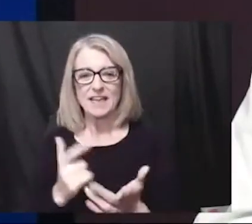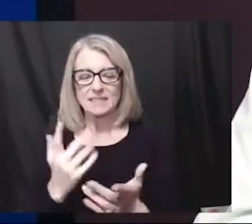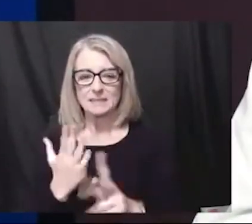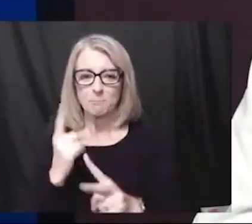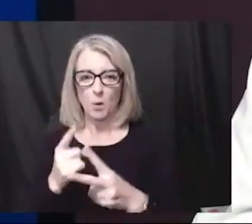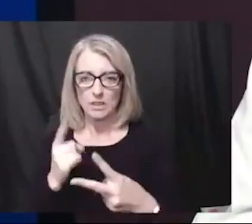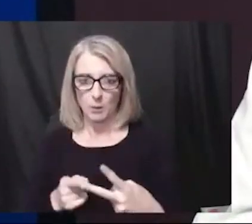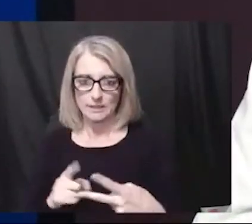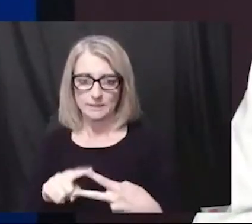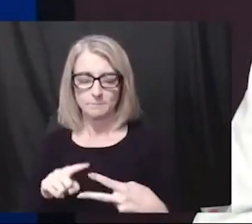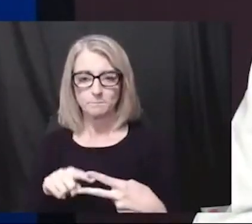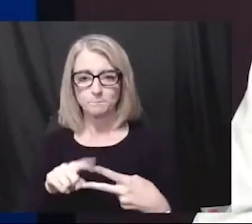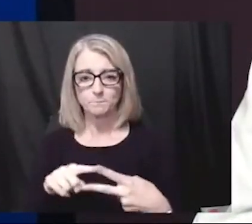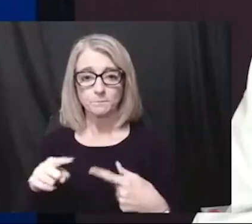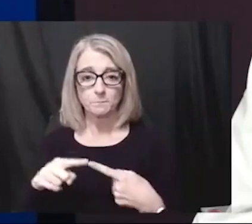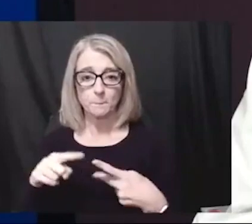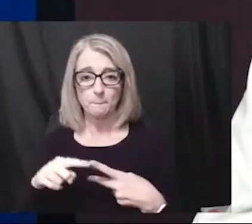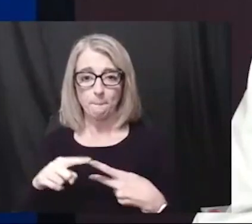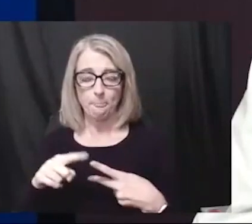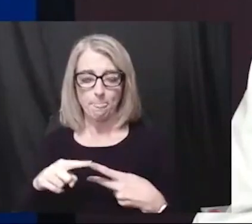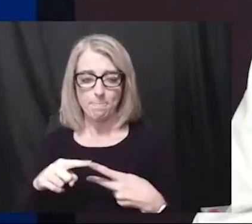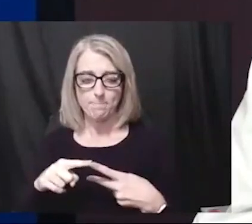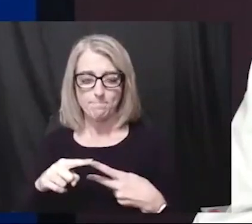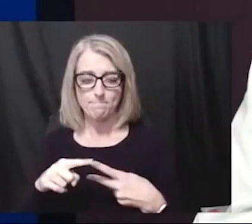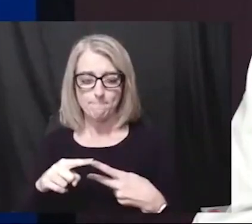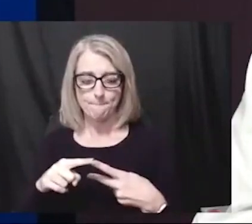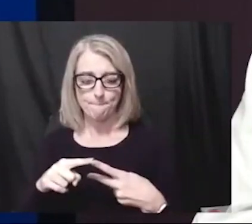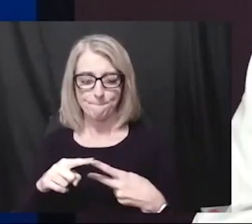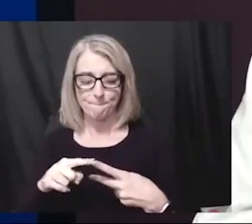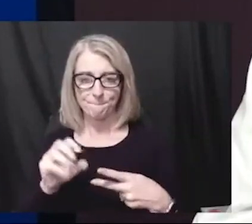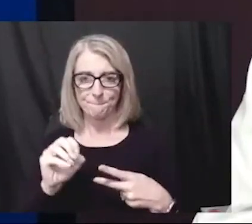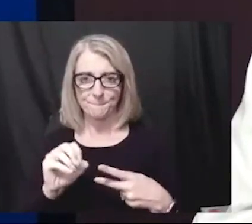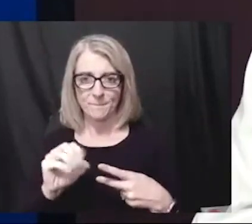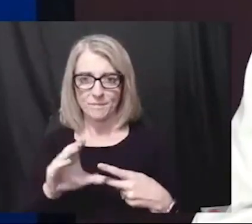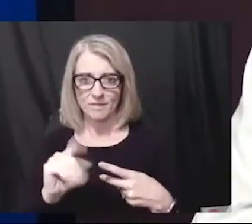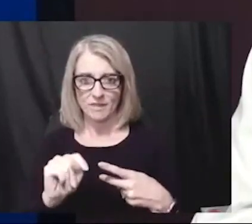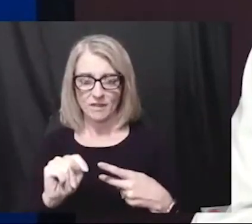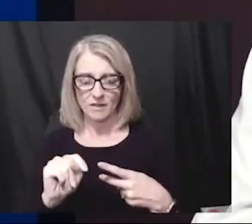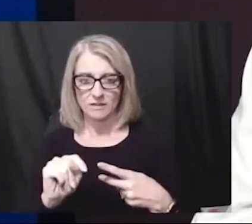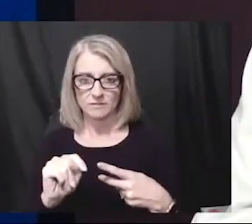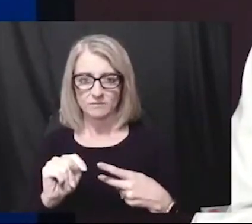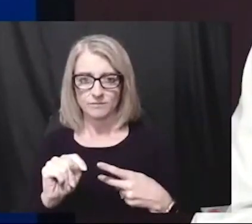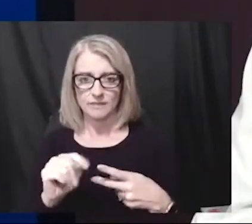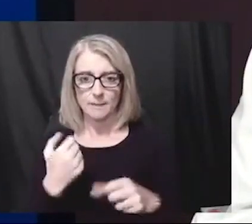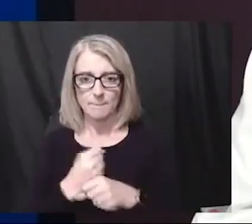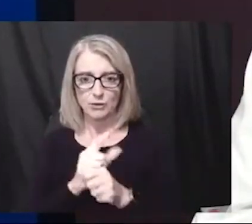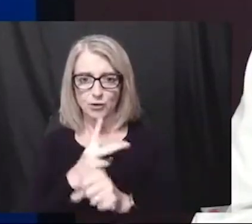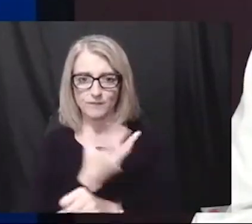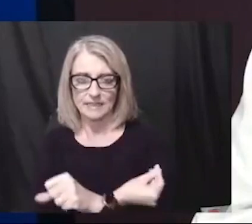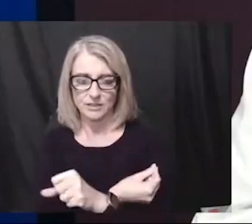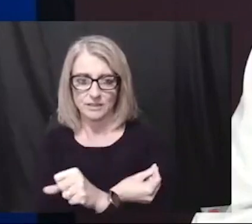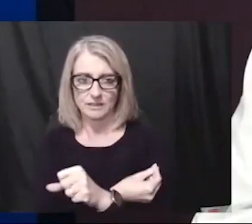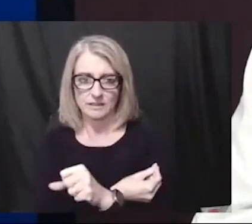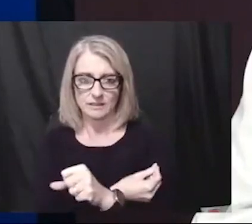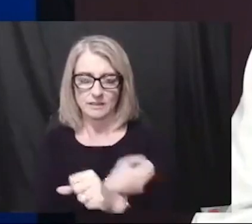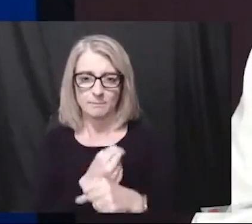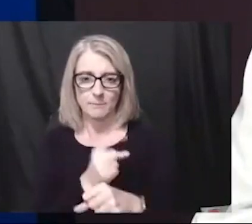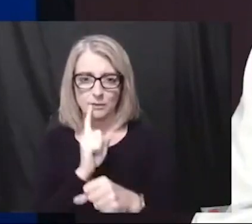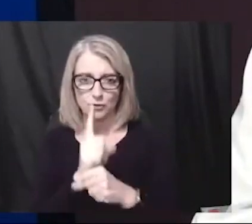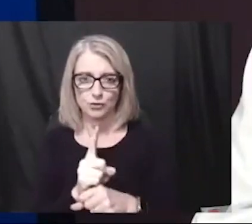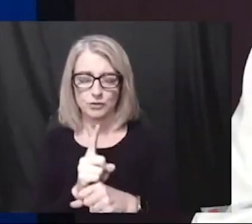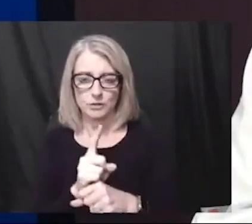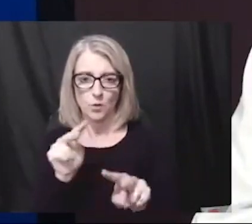The problem is that what you really have to wrestle with is that if you don't get vaccinated, Hawk, the chances of